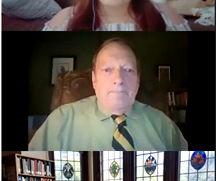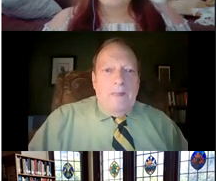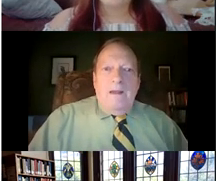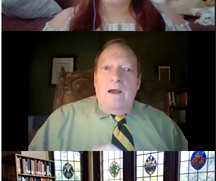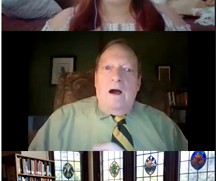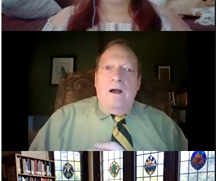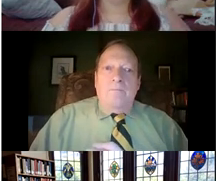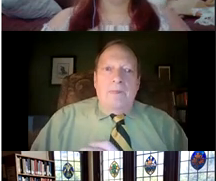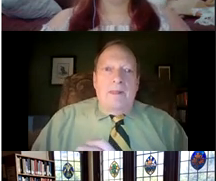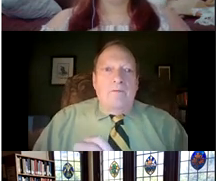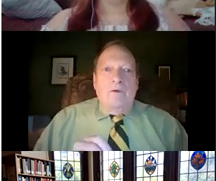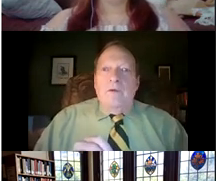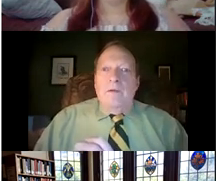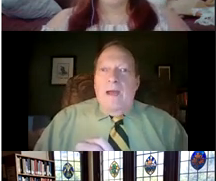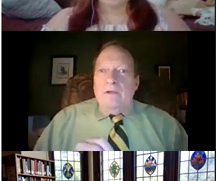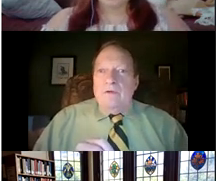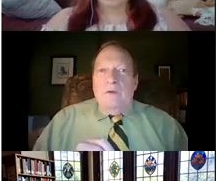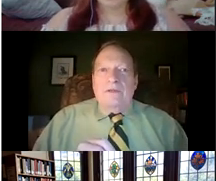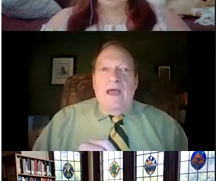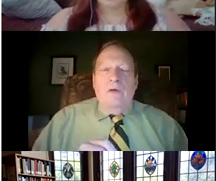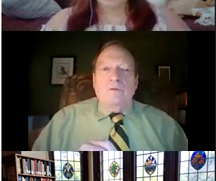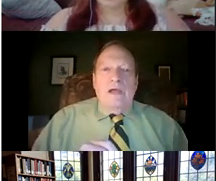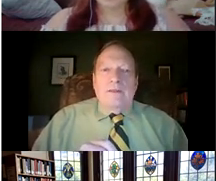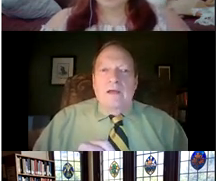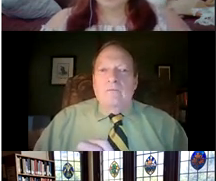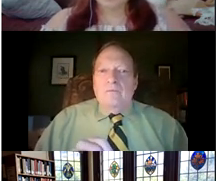building. When we imagine